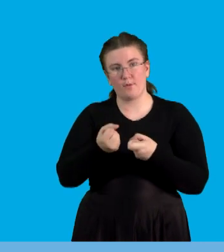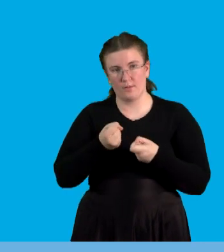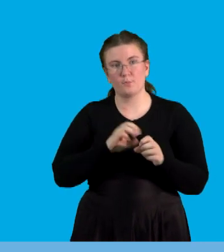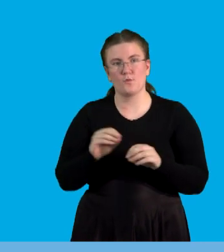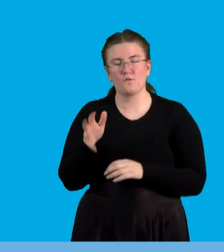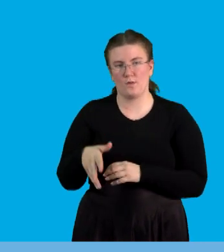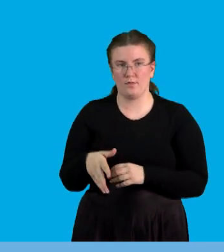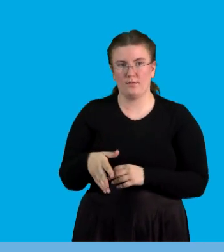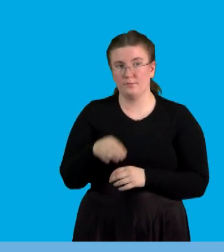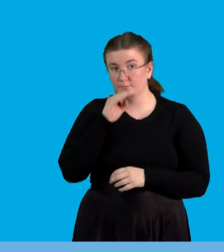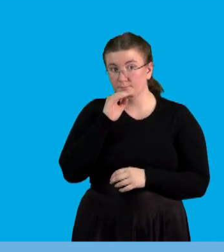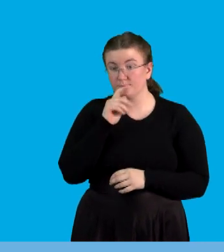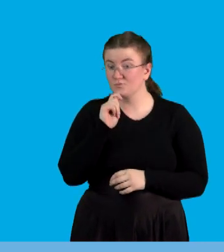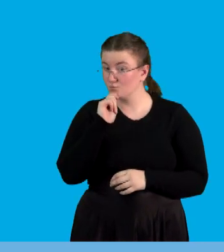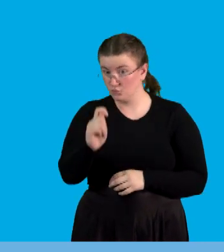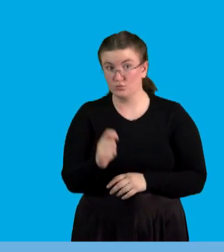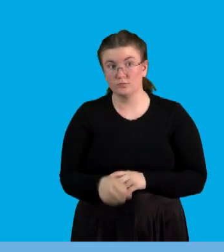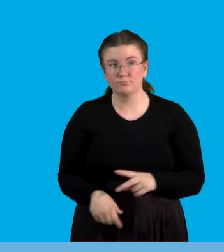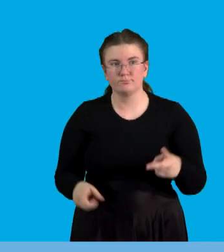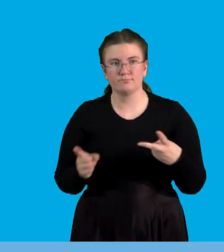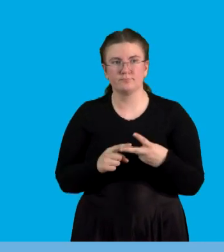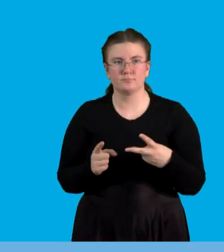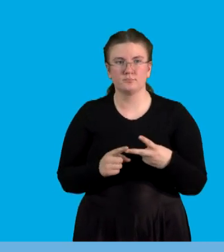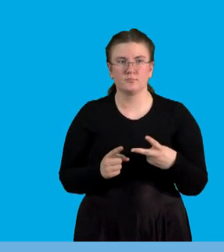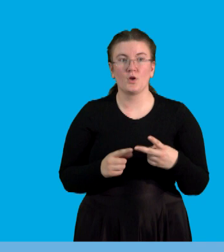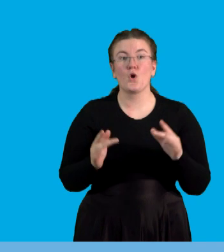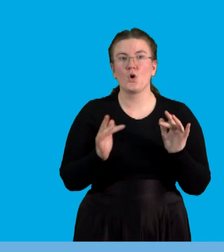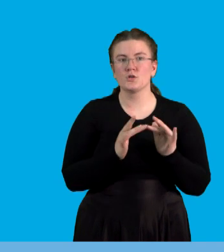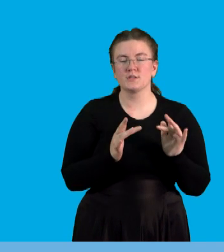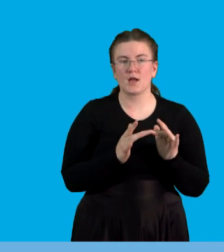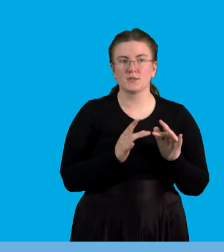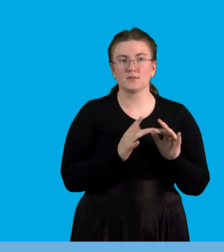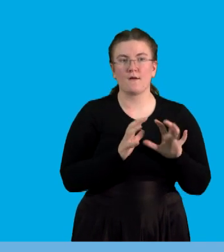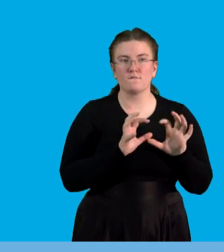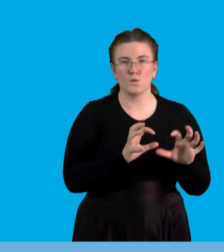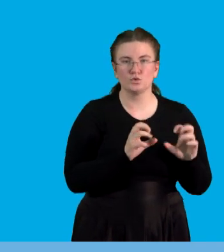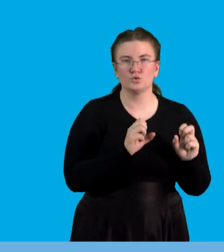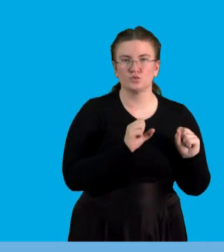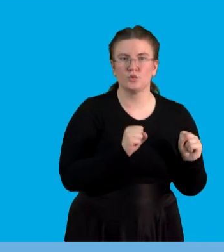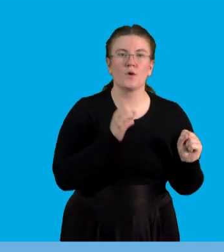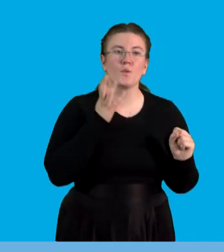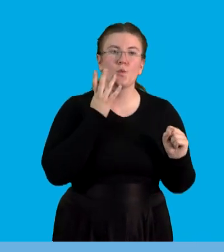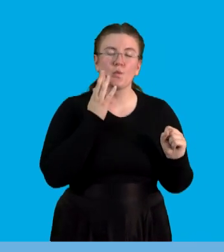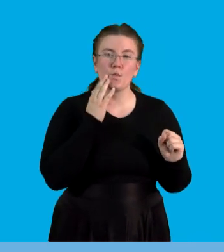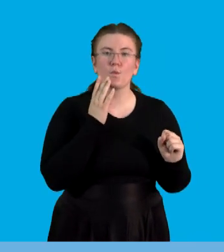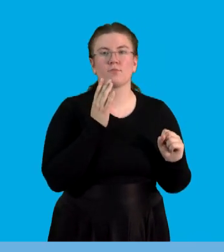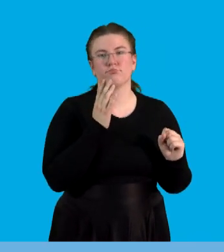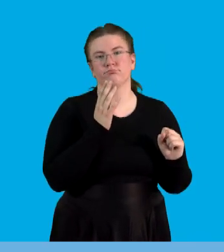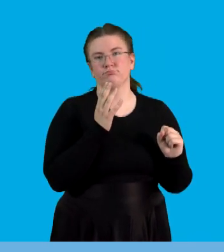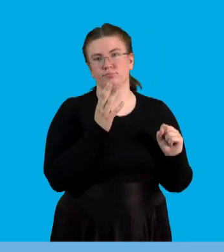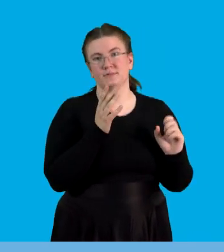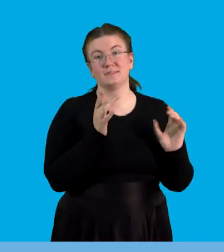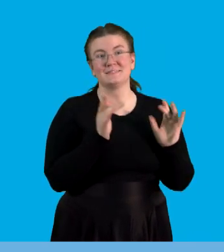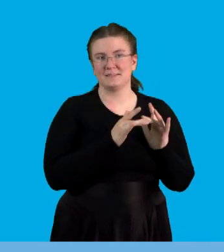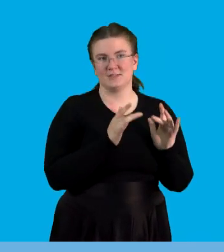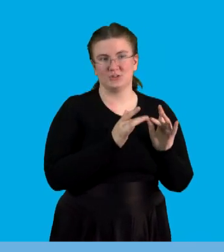move. So therefore, this is true. Contact forces are strongest when the objects experiencing the force are